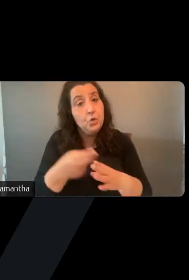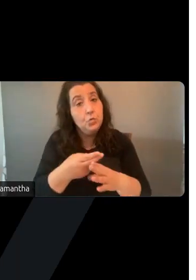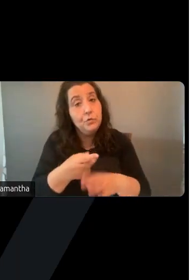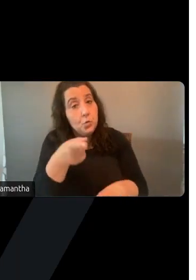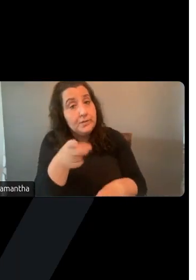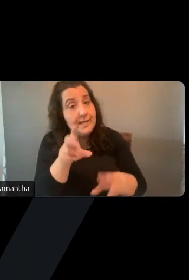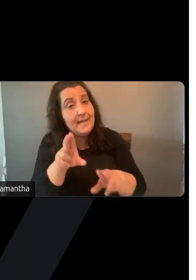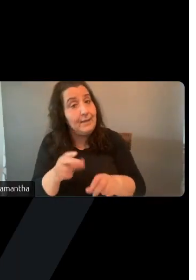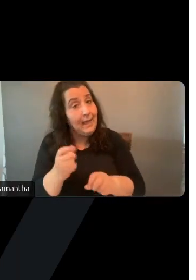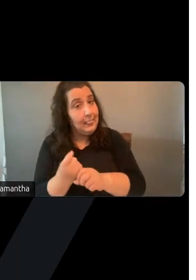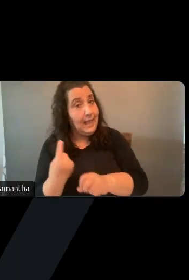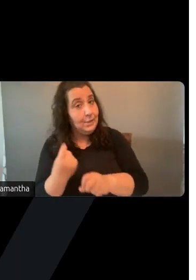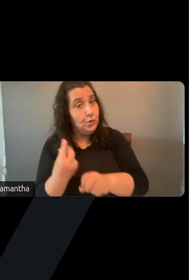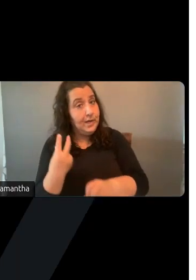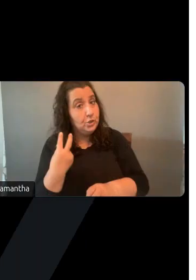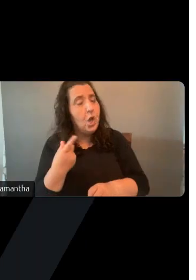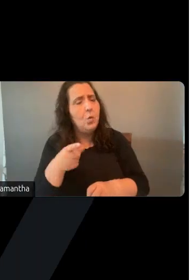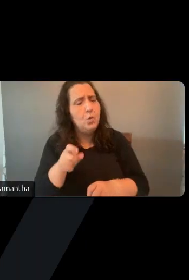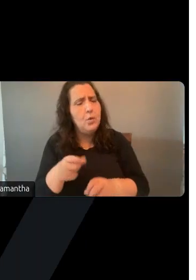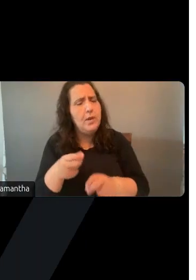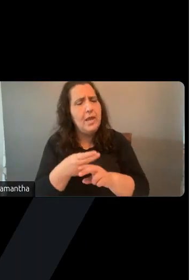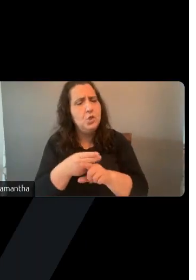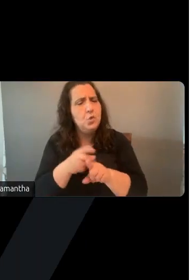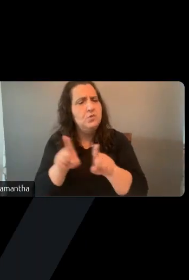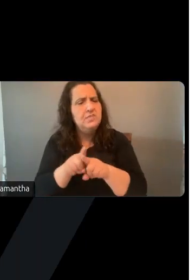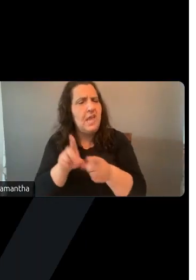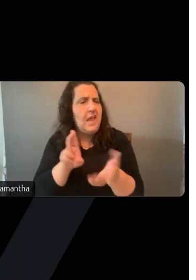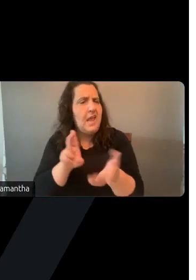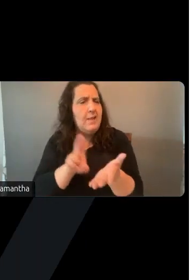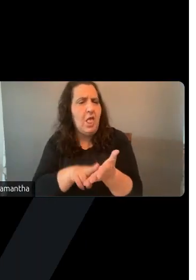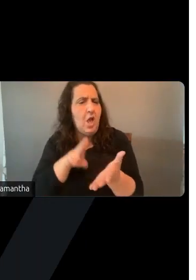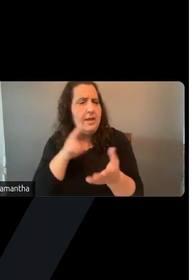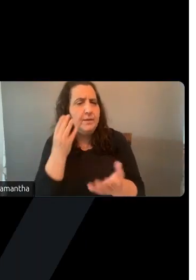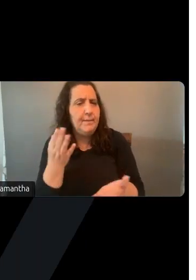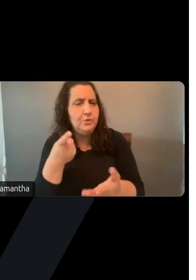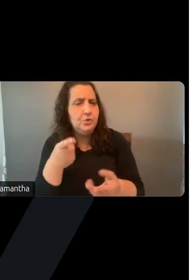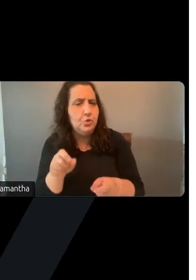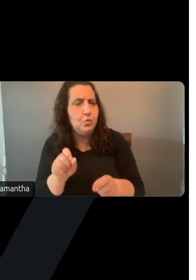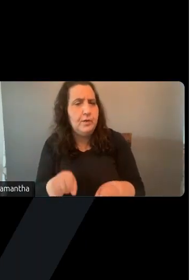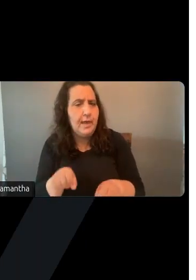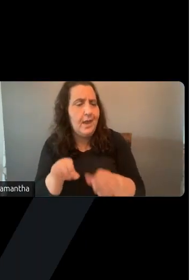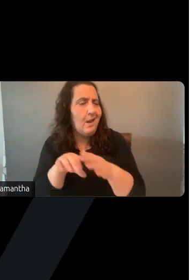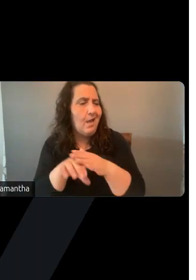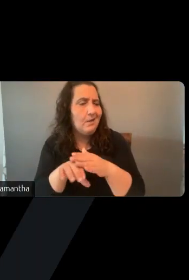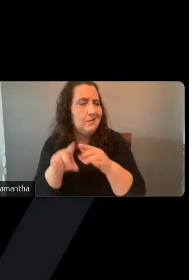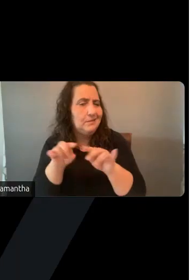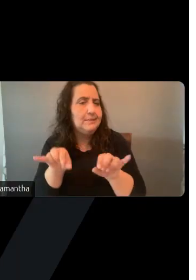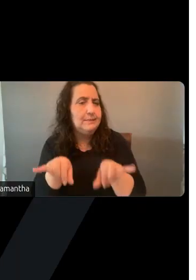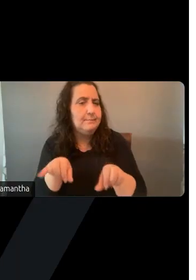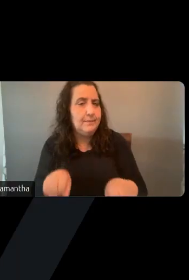previous year, you can use your previous login information in order to gain access to the system.